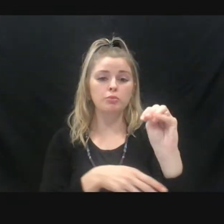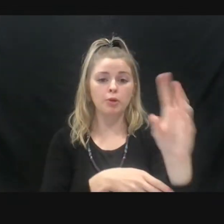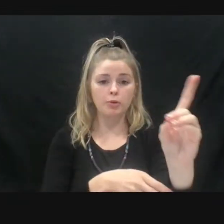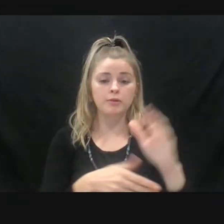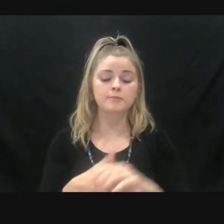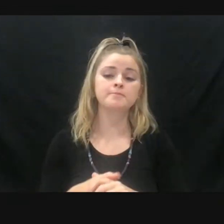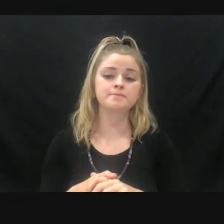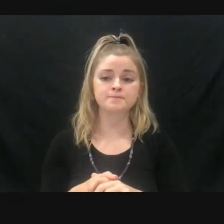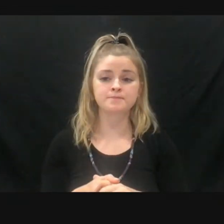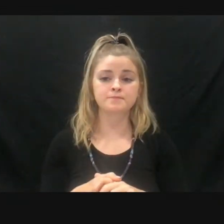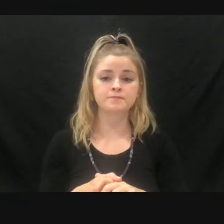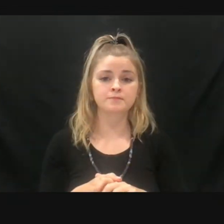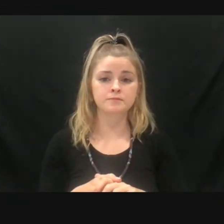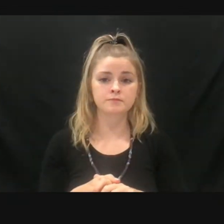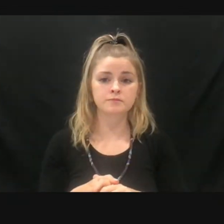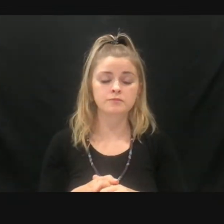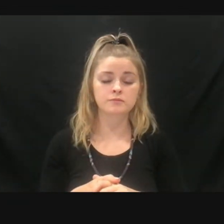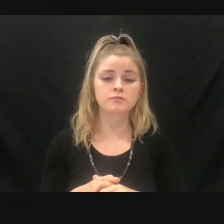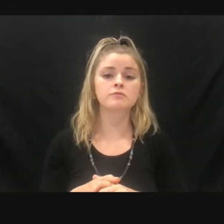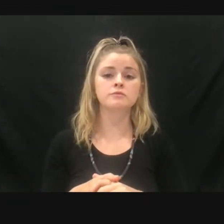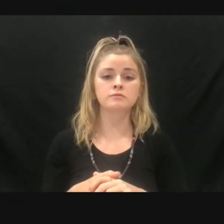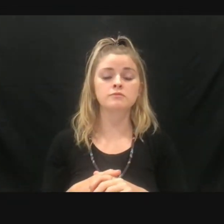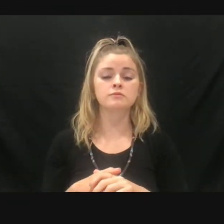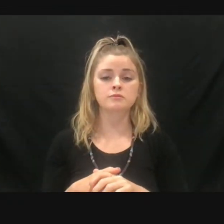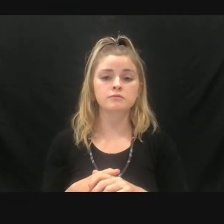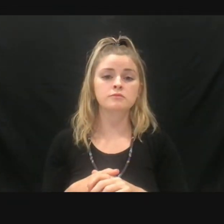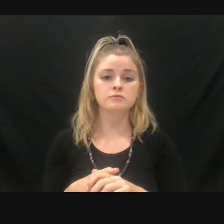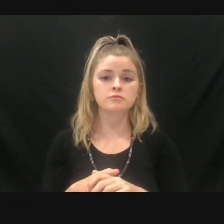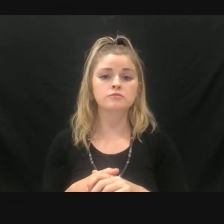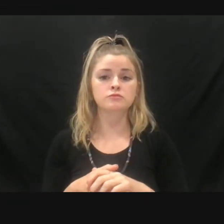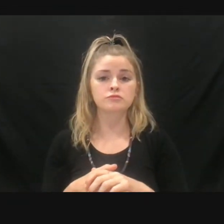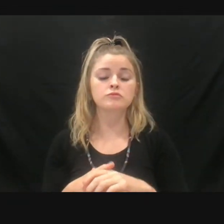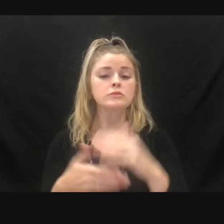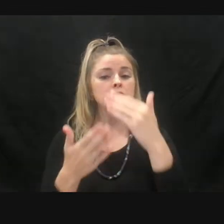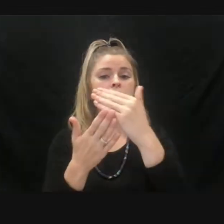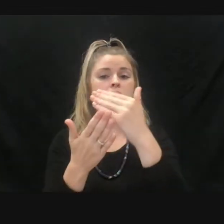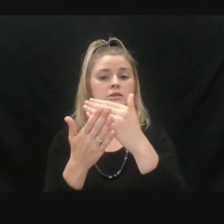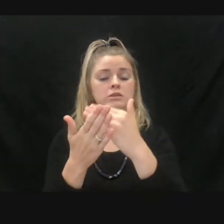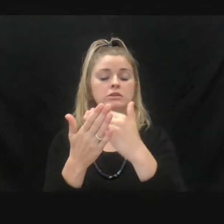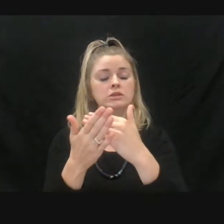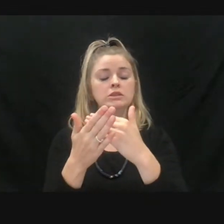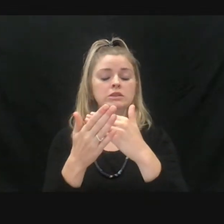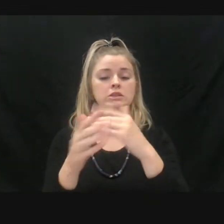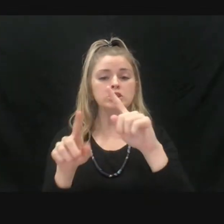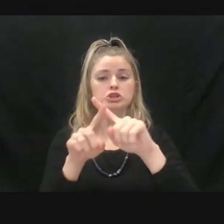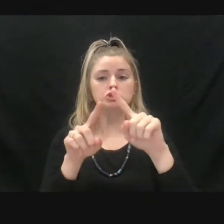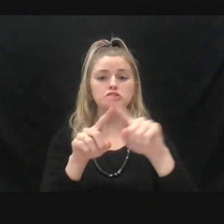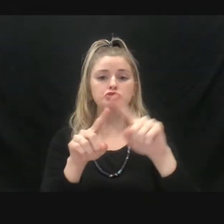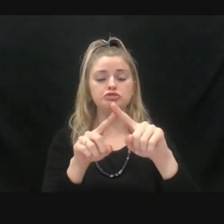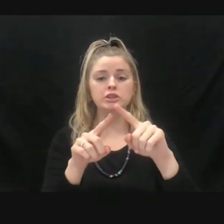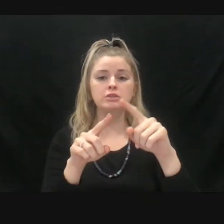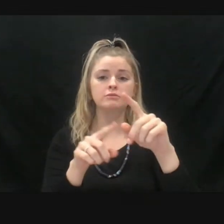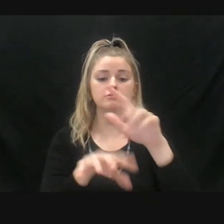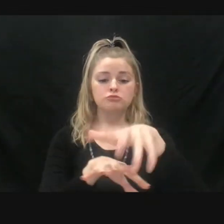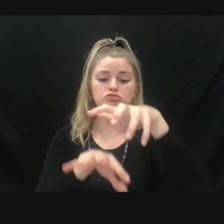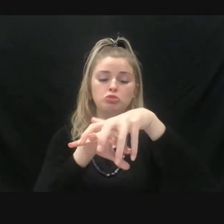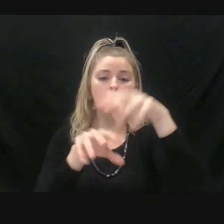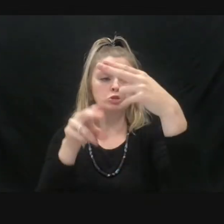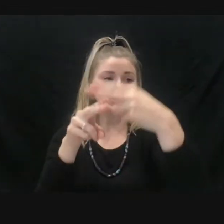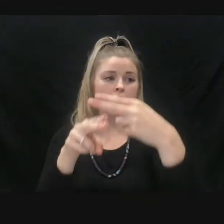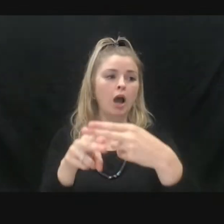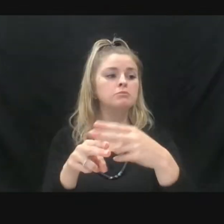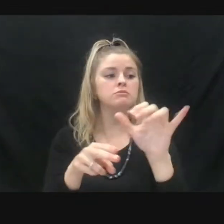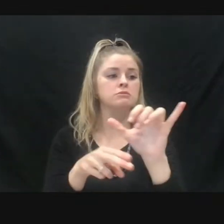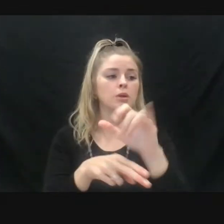Indian Tribe, the Nanacoke Tribe, the Pocomoke Indian Nation, the Mayaisuwàk Band